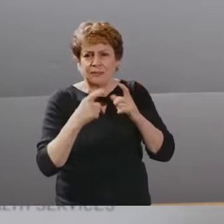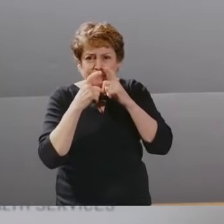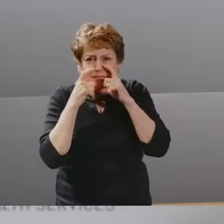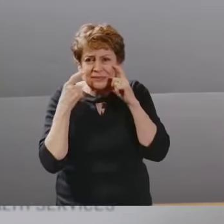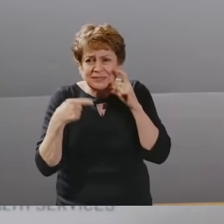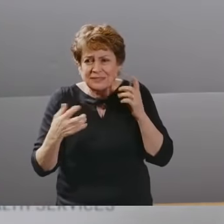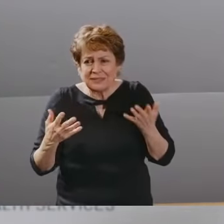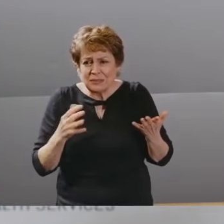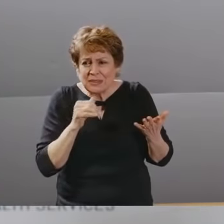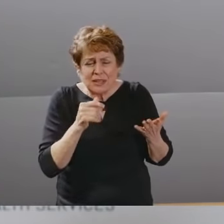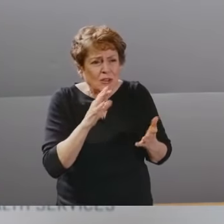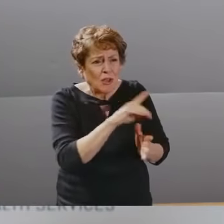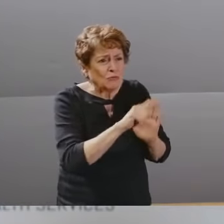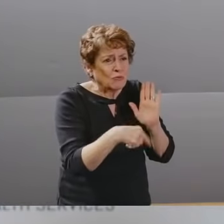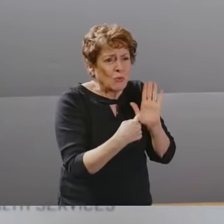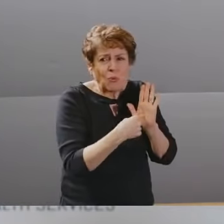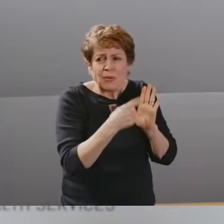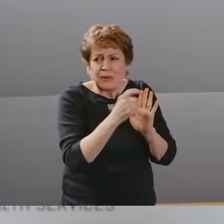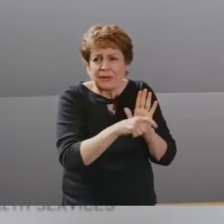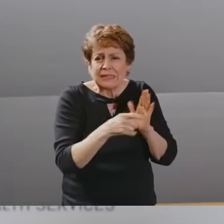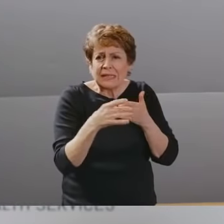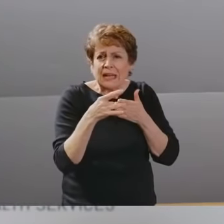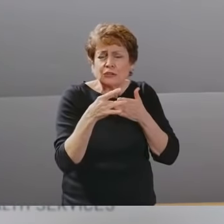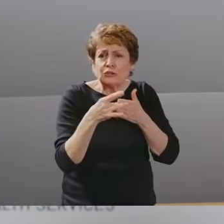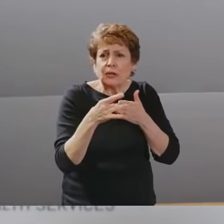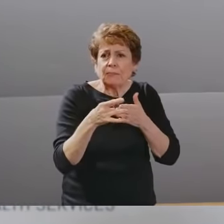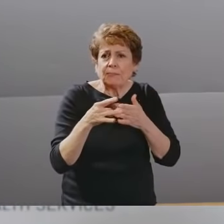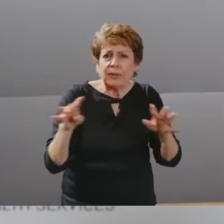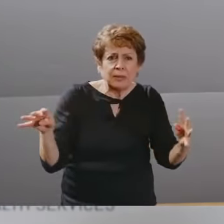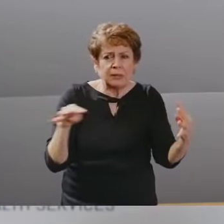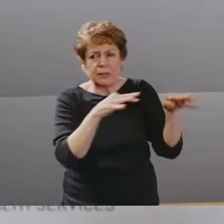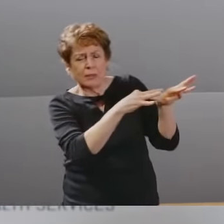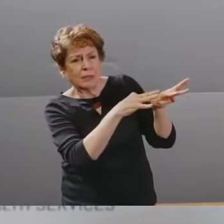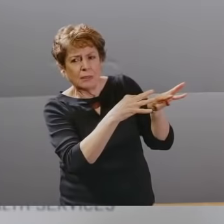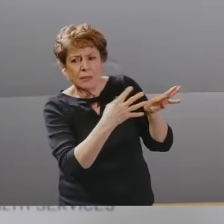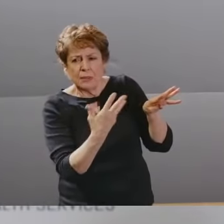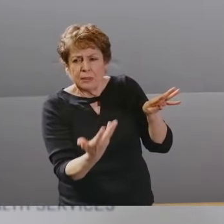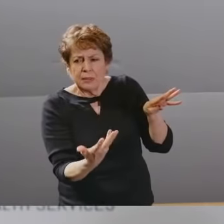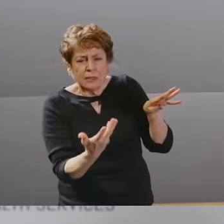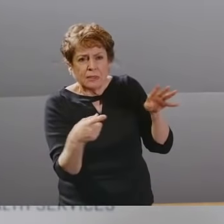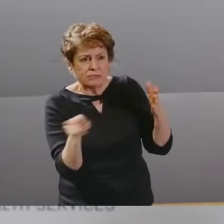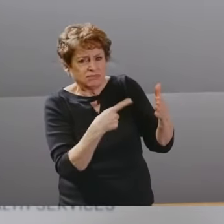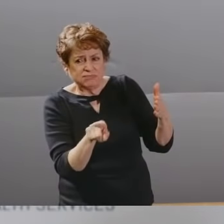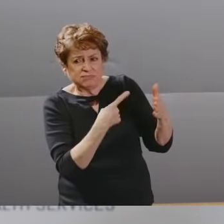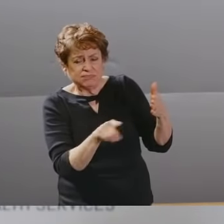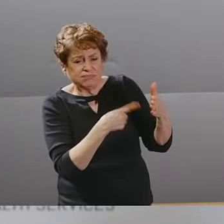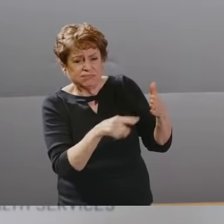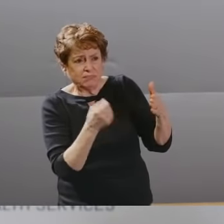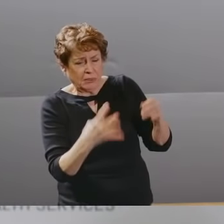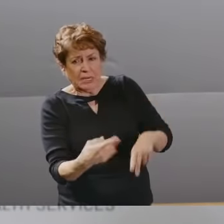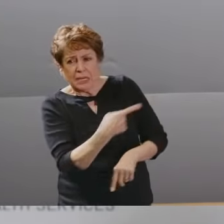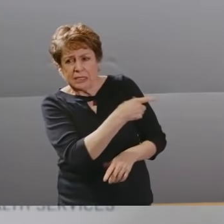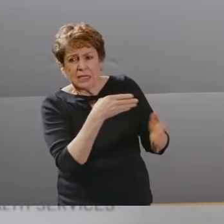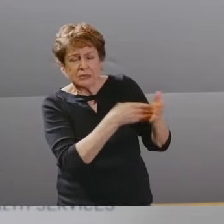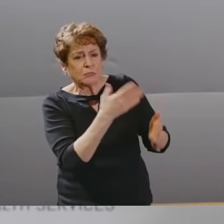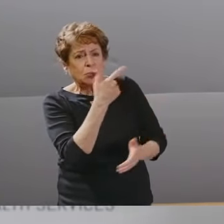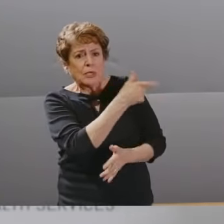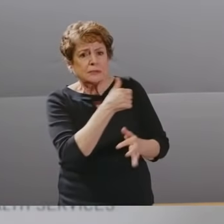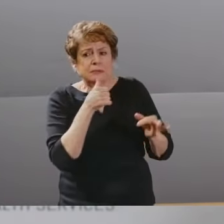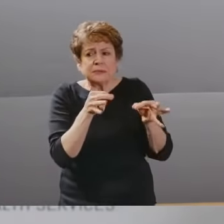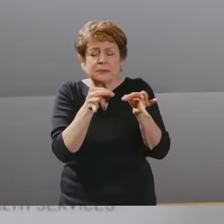and there's a lot of criticism of you out there this week and previously for not taking that simple step, which health officials